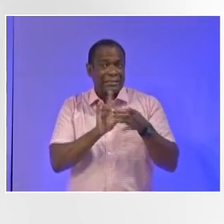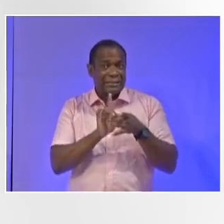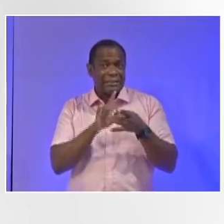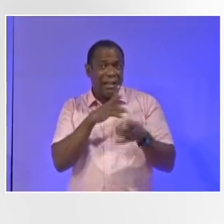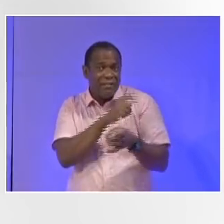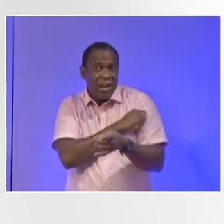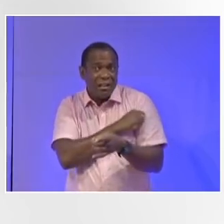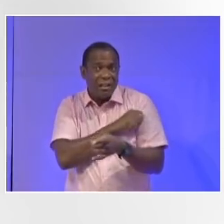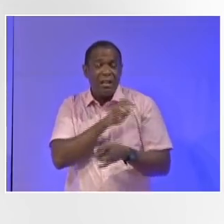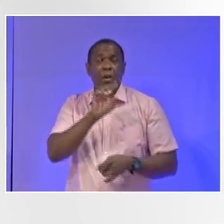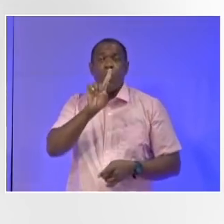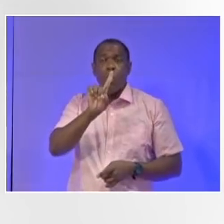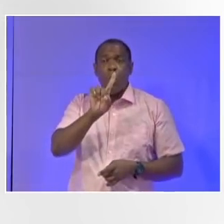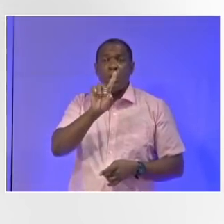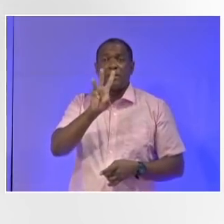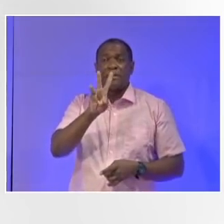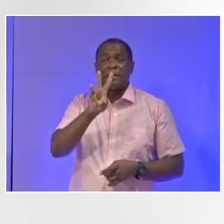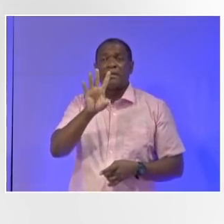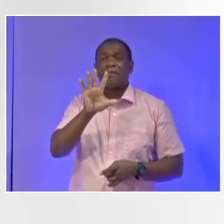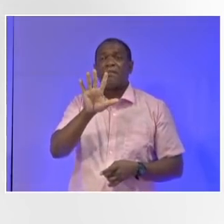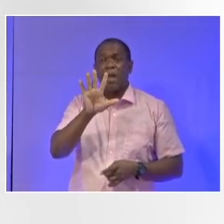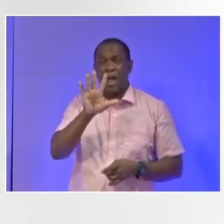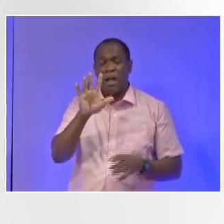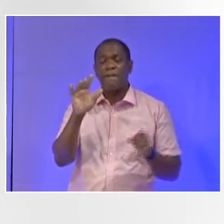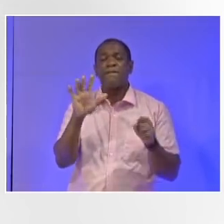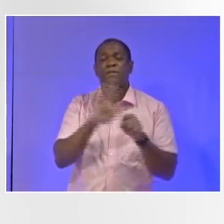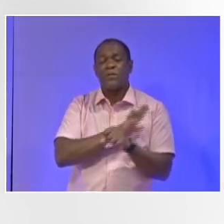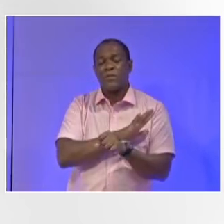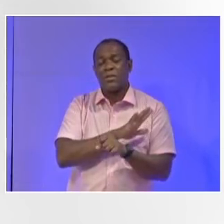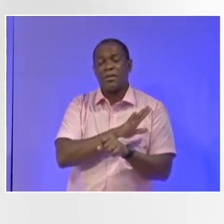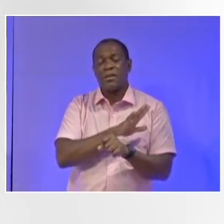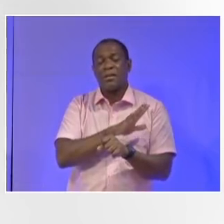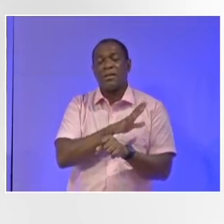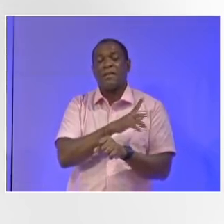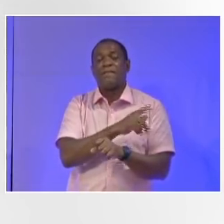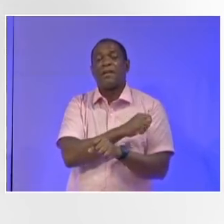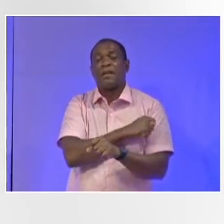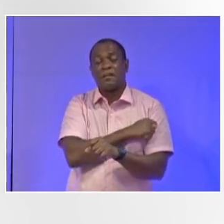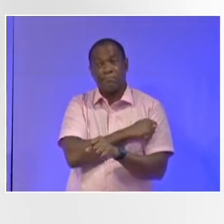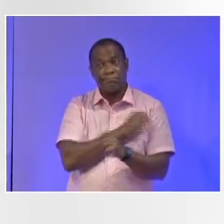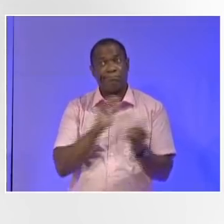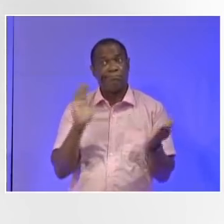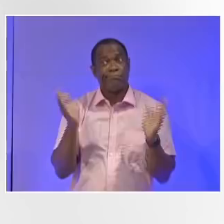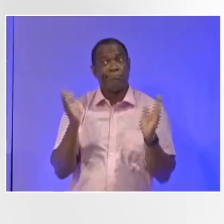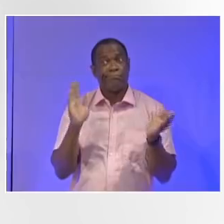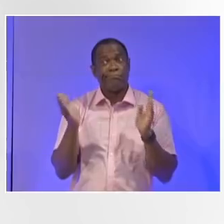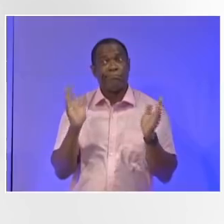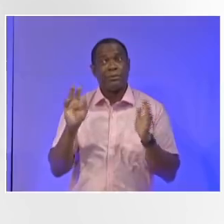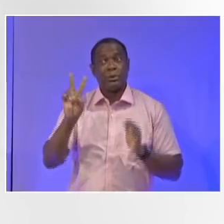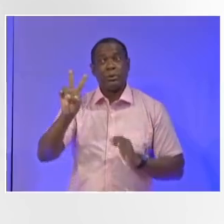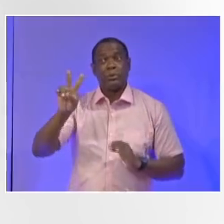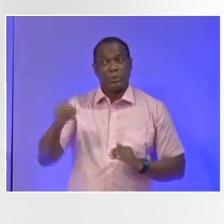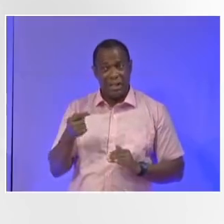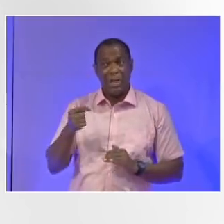165 of these occurred in persons who were considered fully vaccinated, as compared with